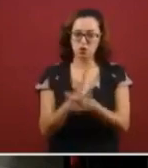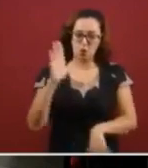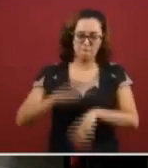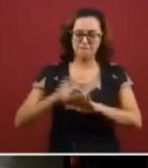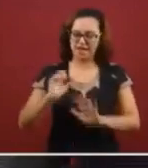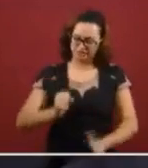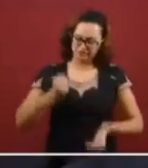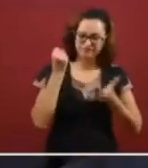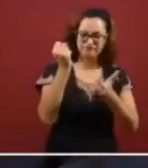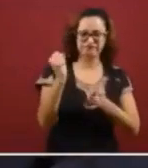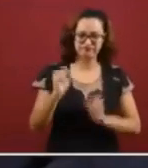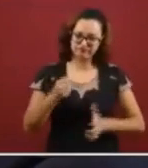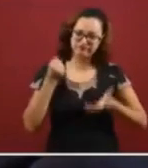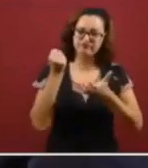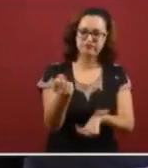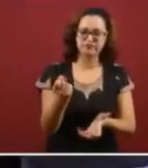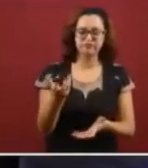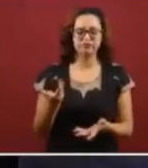money or budget.